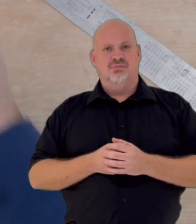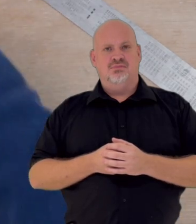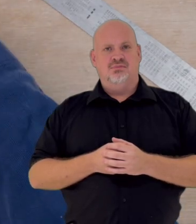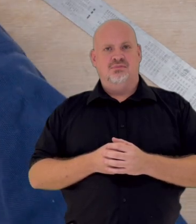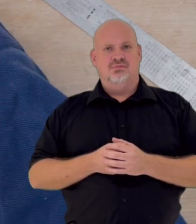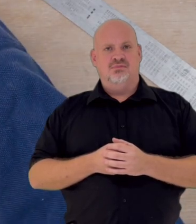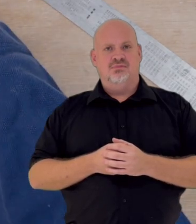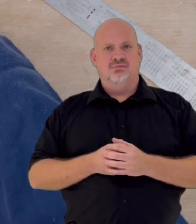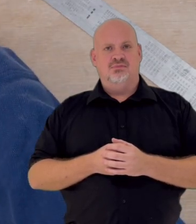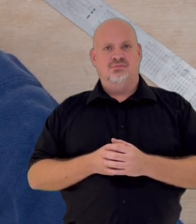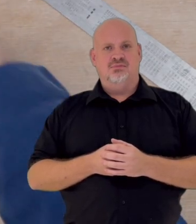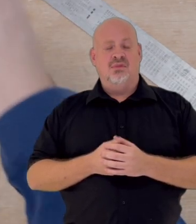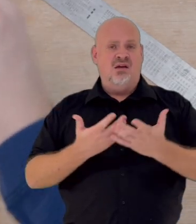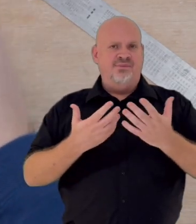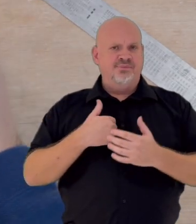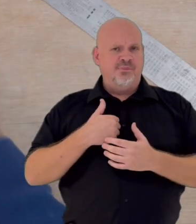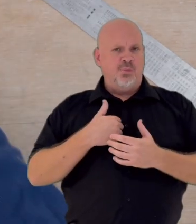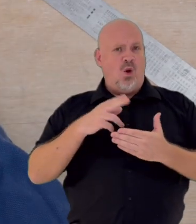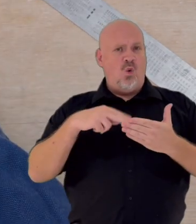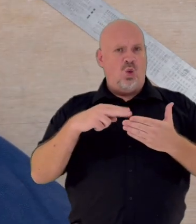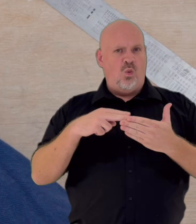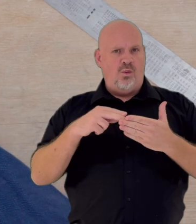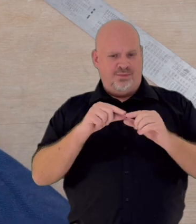And then we'll put glue on all of the tabs.